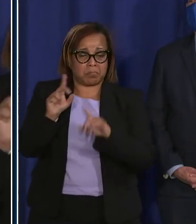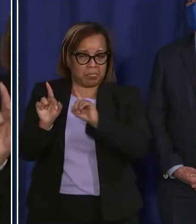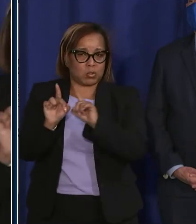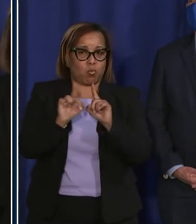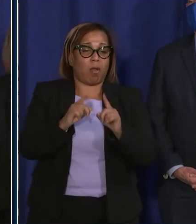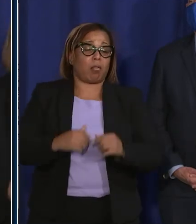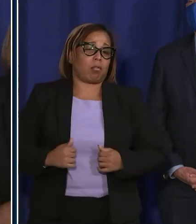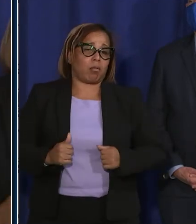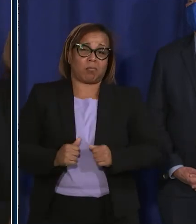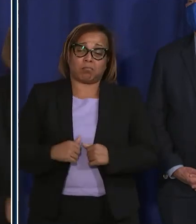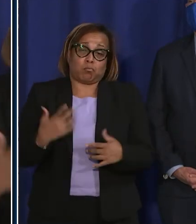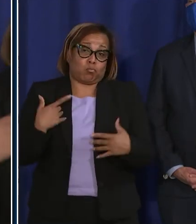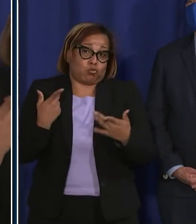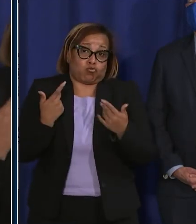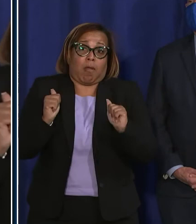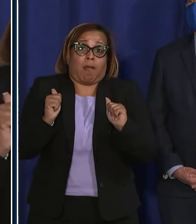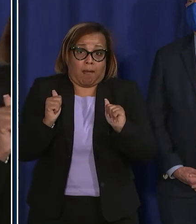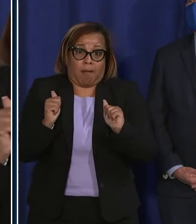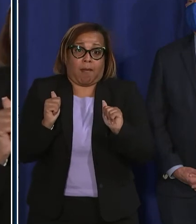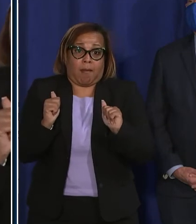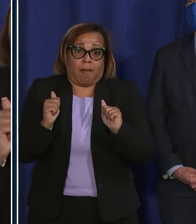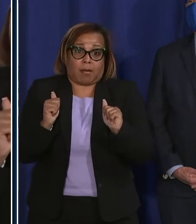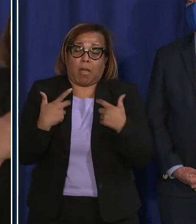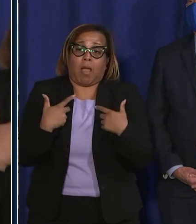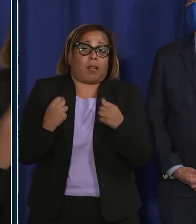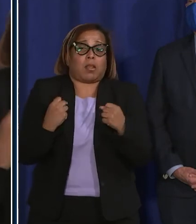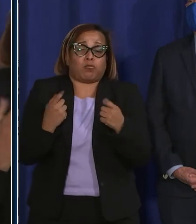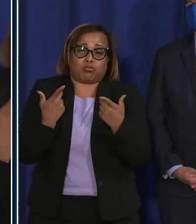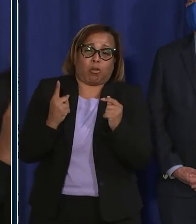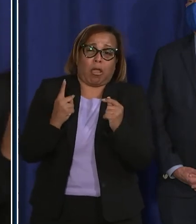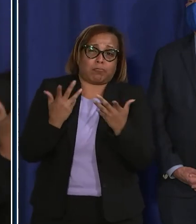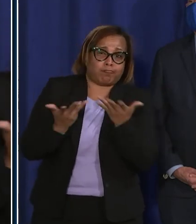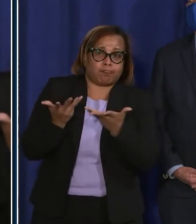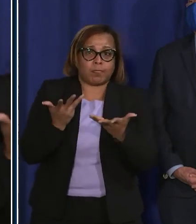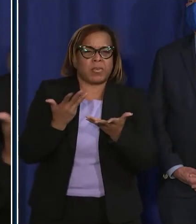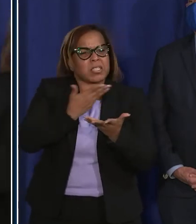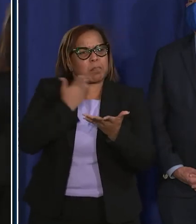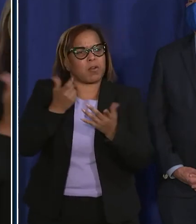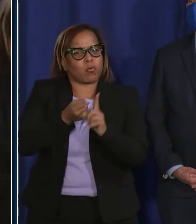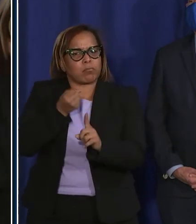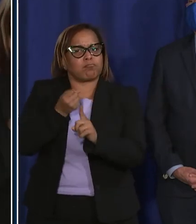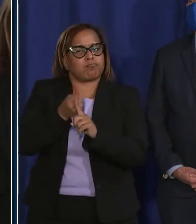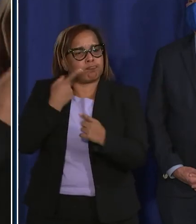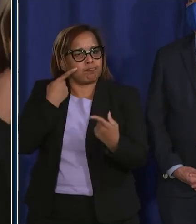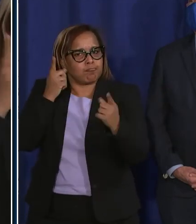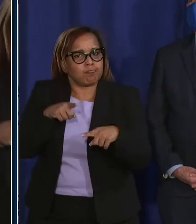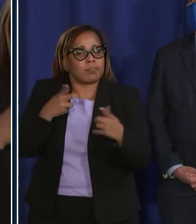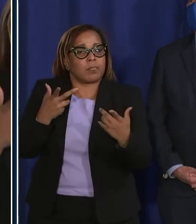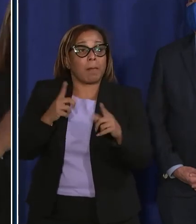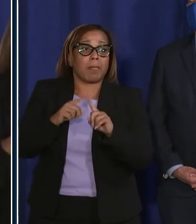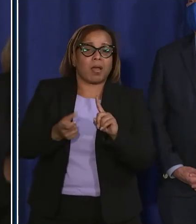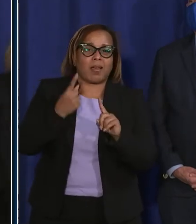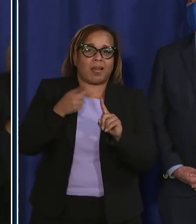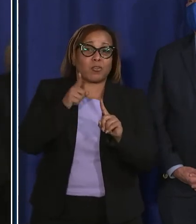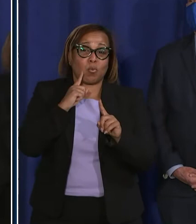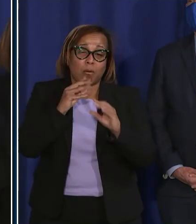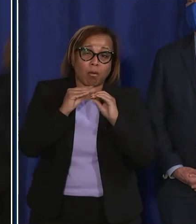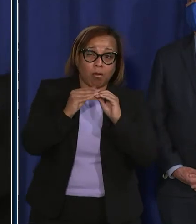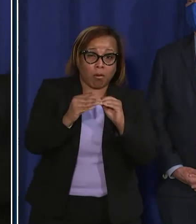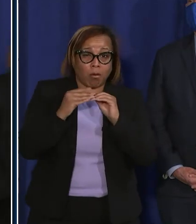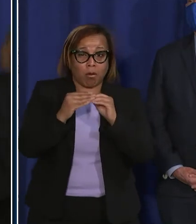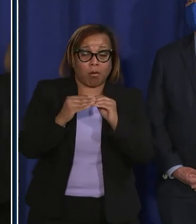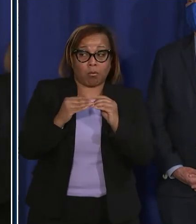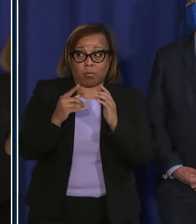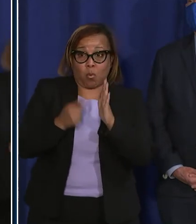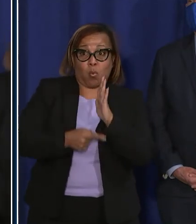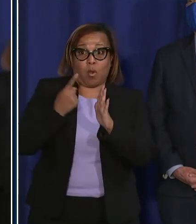well. We tried mightily. Because it's obviously better if we can reach some kind of common ground. But you're going to negotiate, and